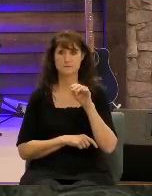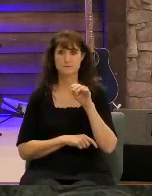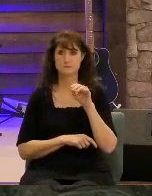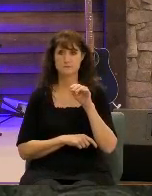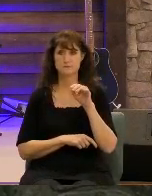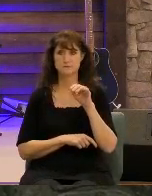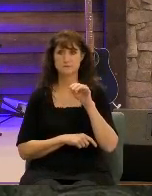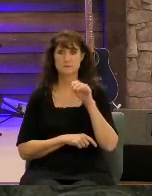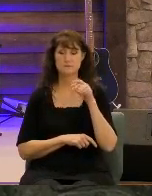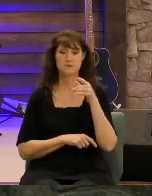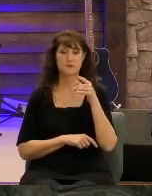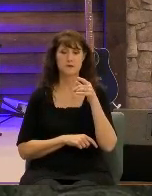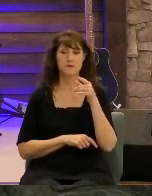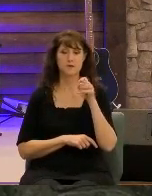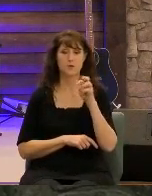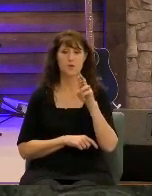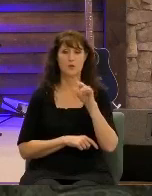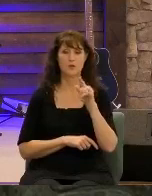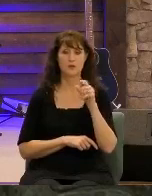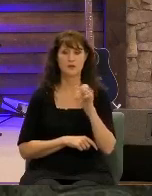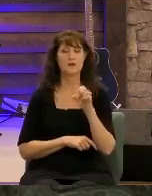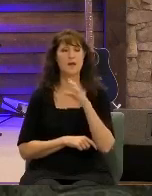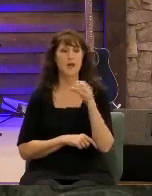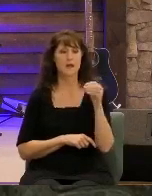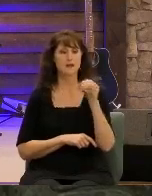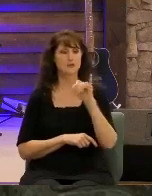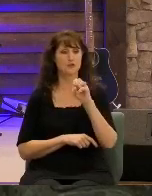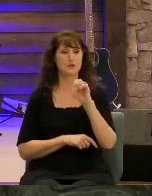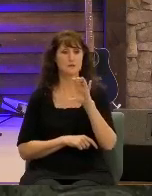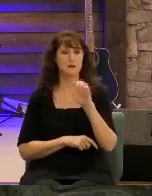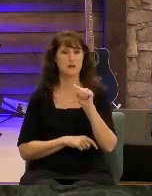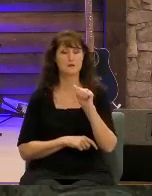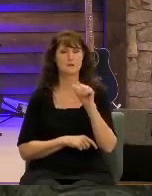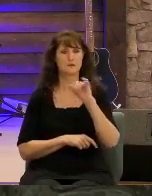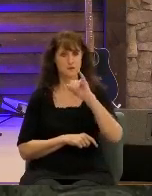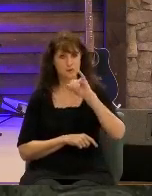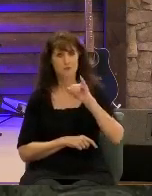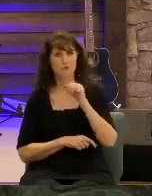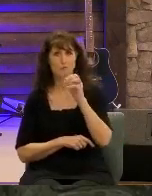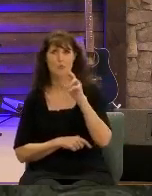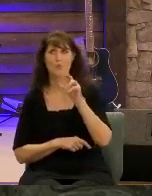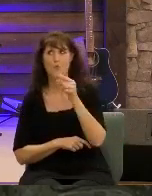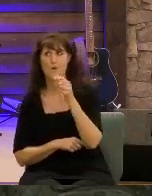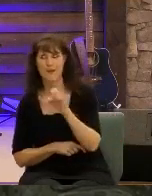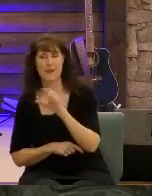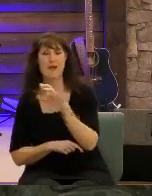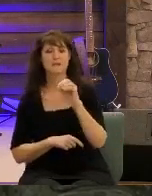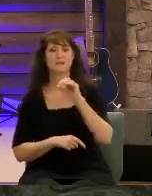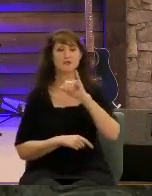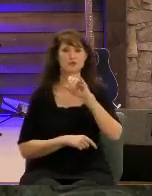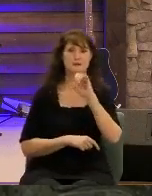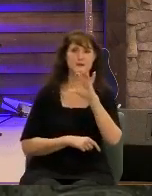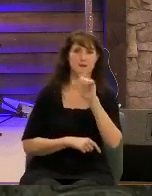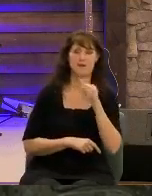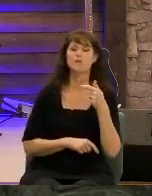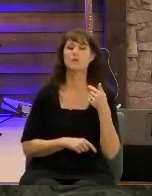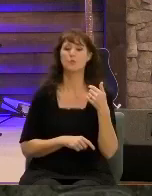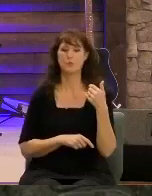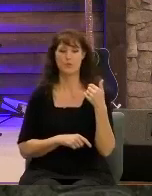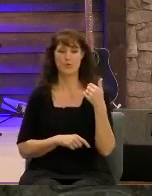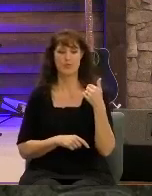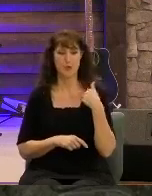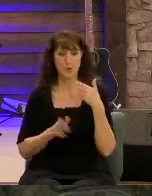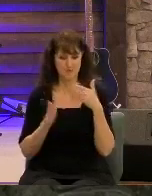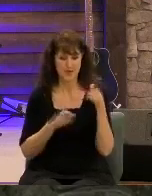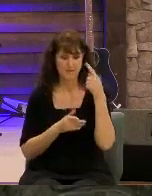center in Panama. And so I hope to make a trip to Panama probably in August,